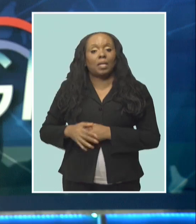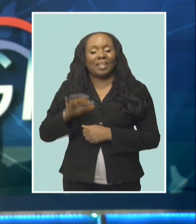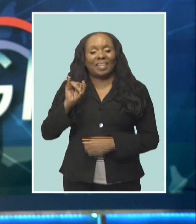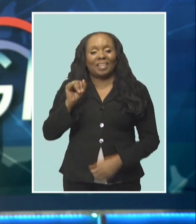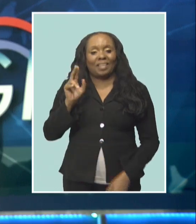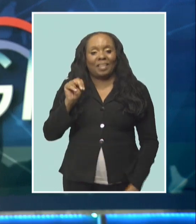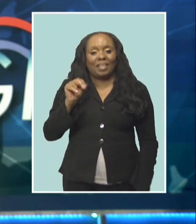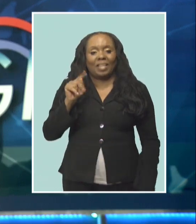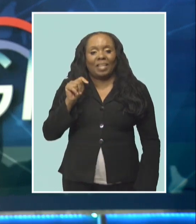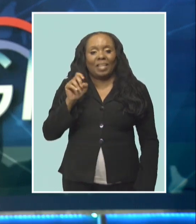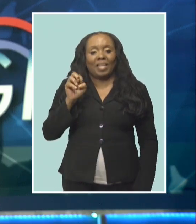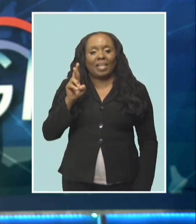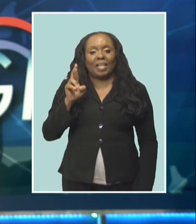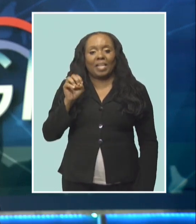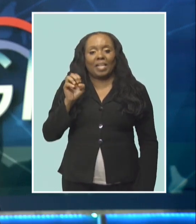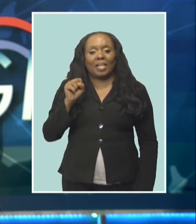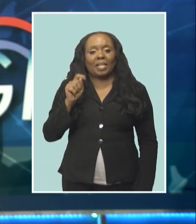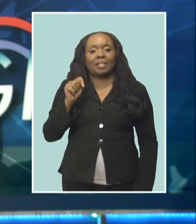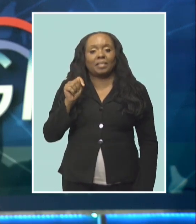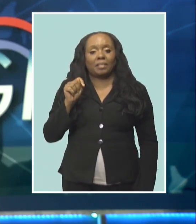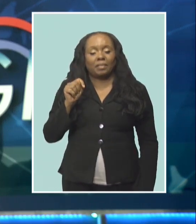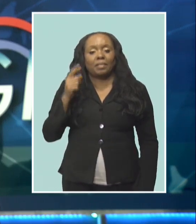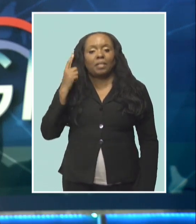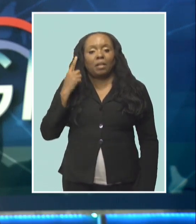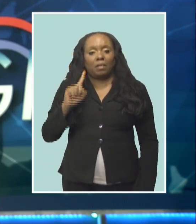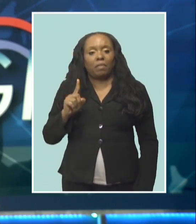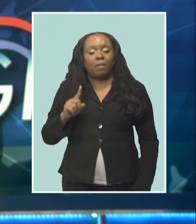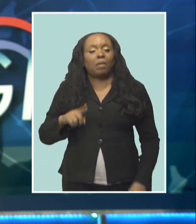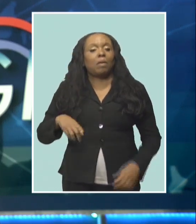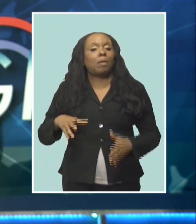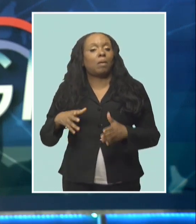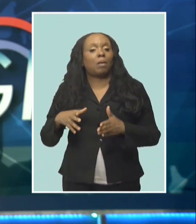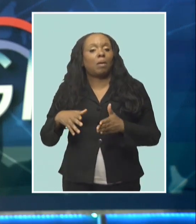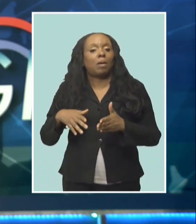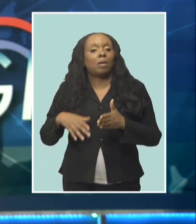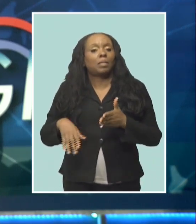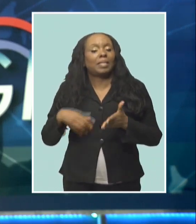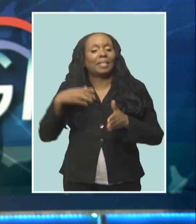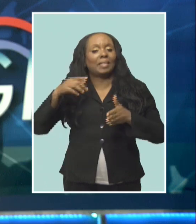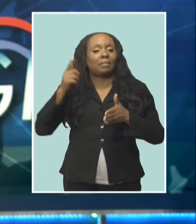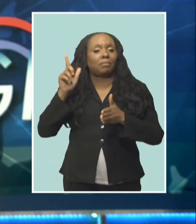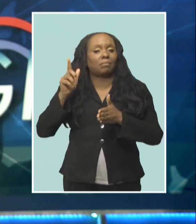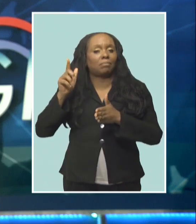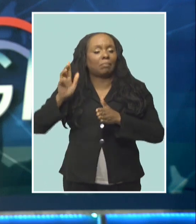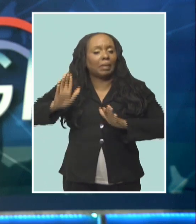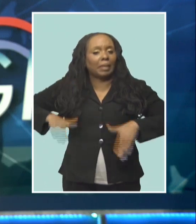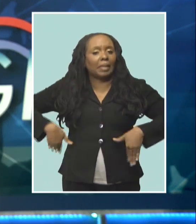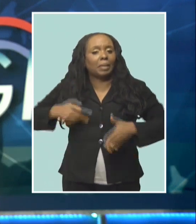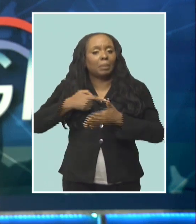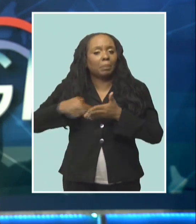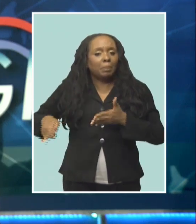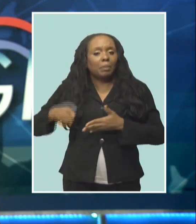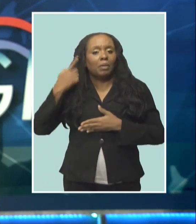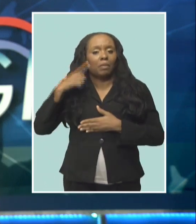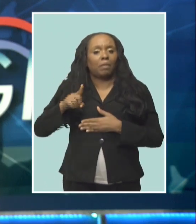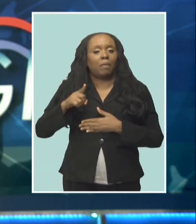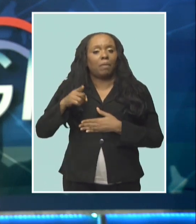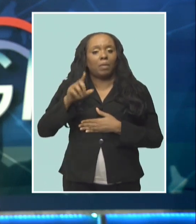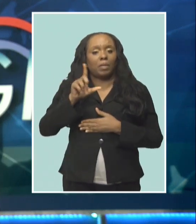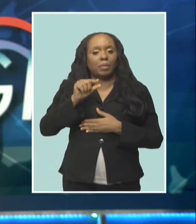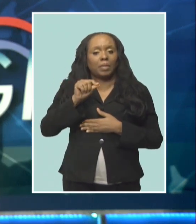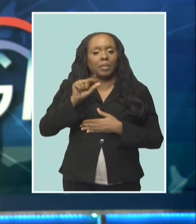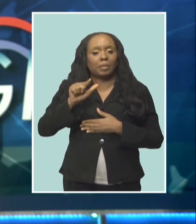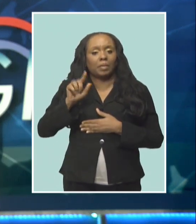penalties applicable to the late payment of prepayments under the old regime for income year 2024, including